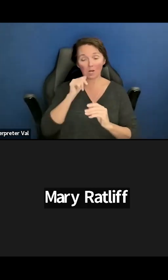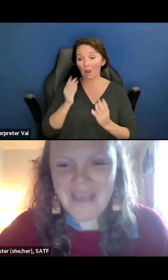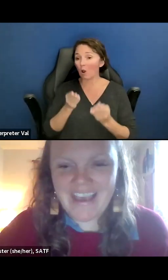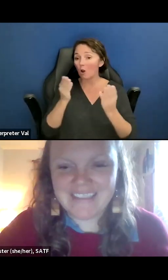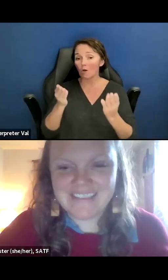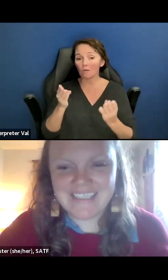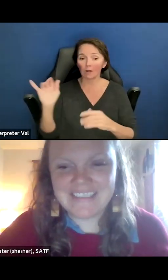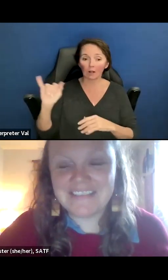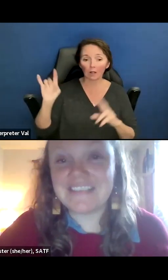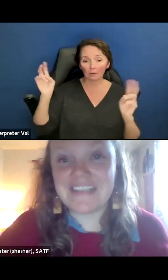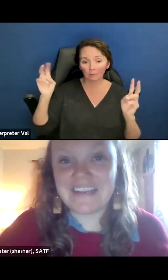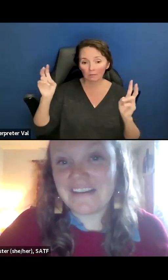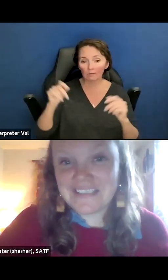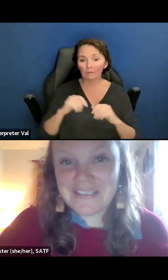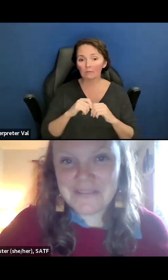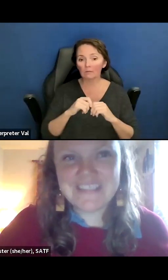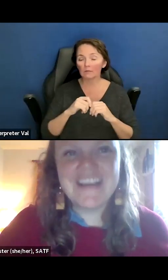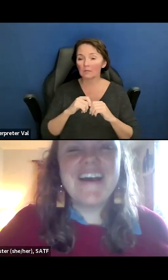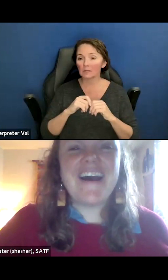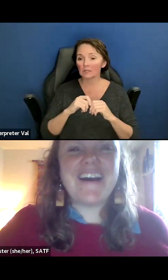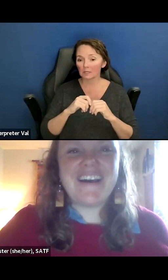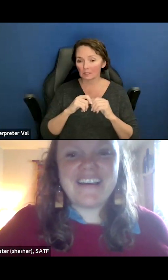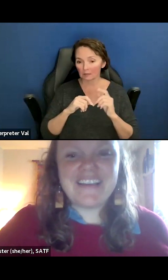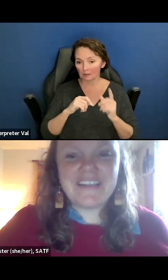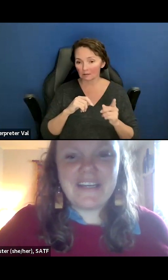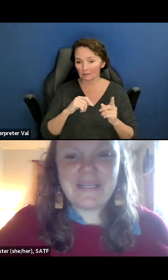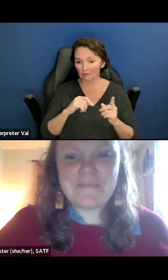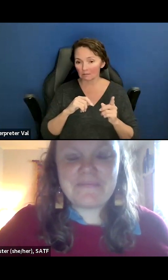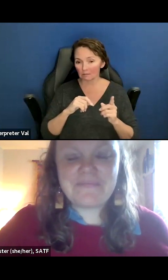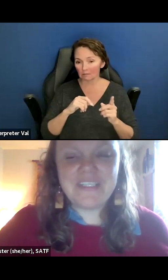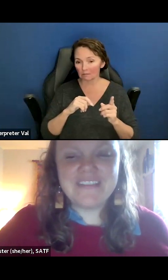offered as and does not constitute